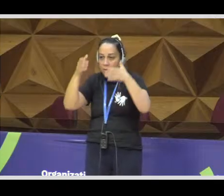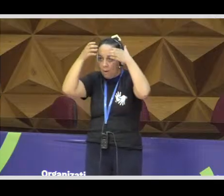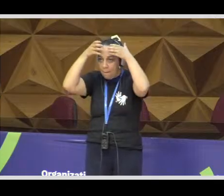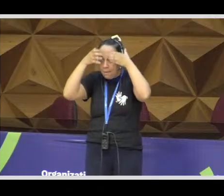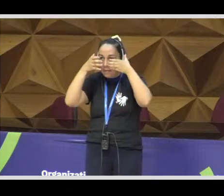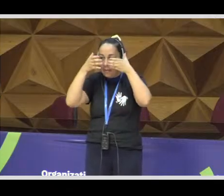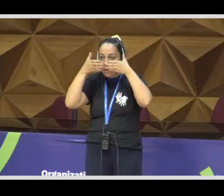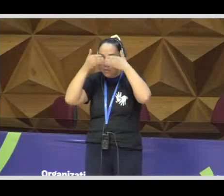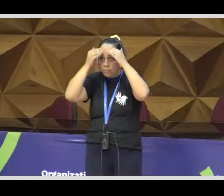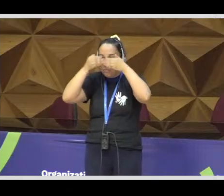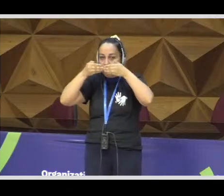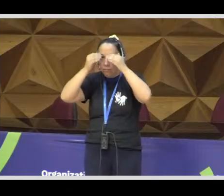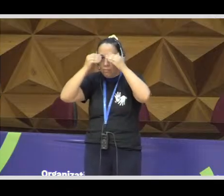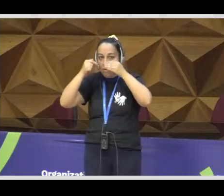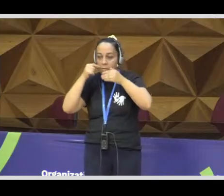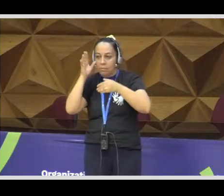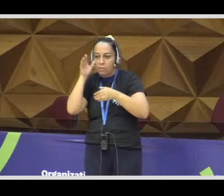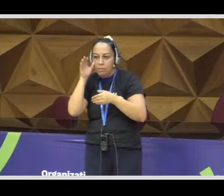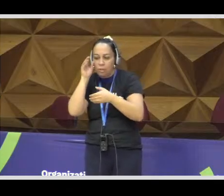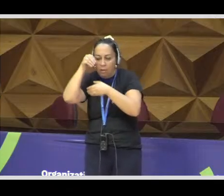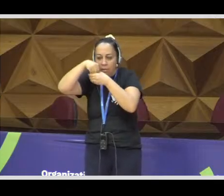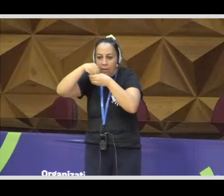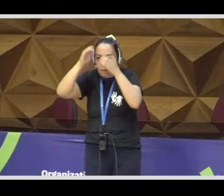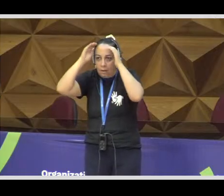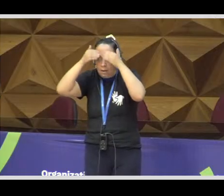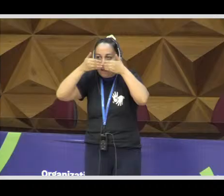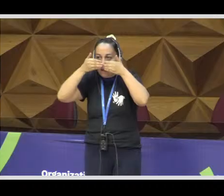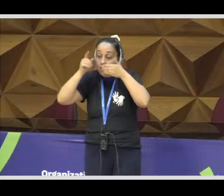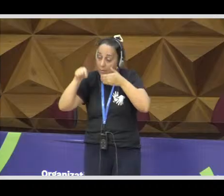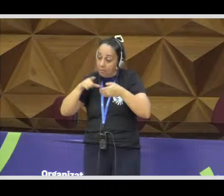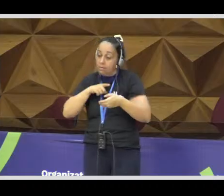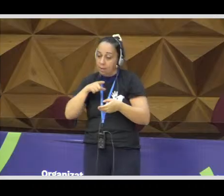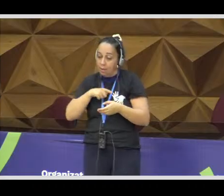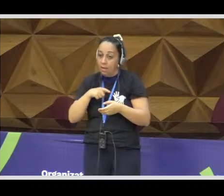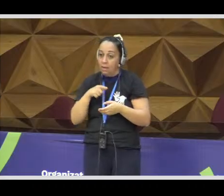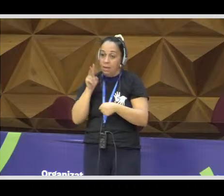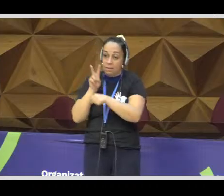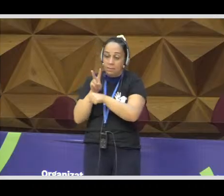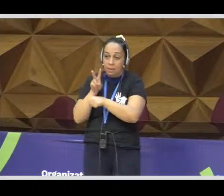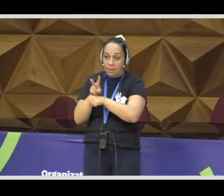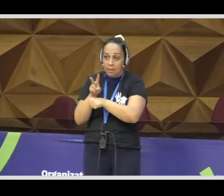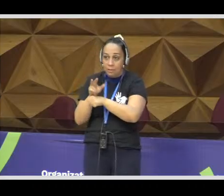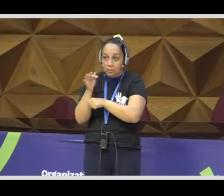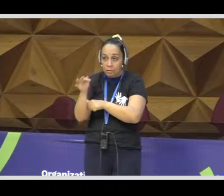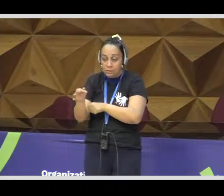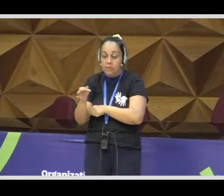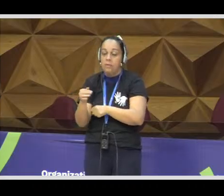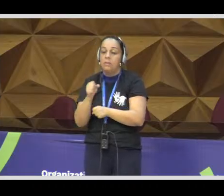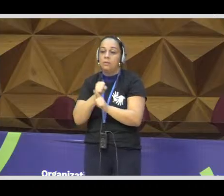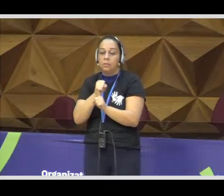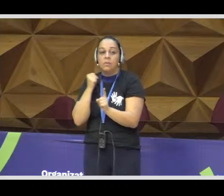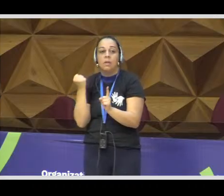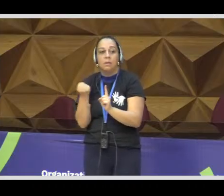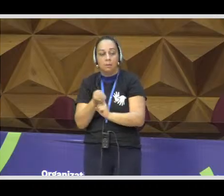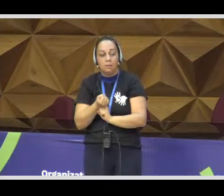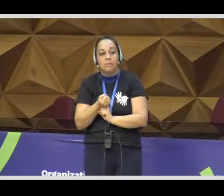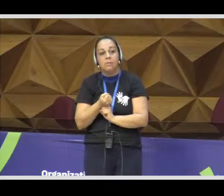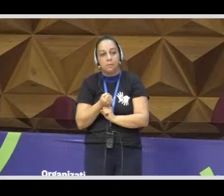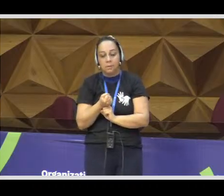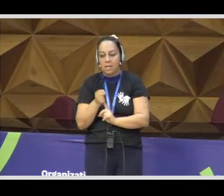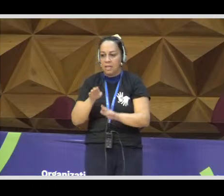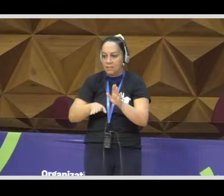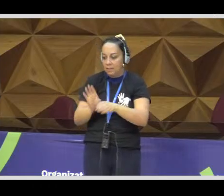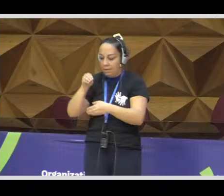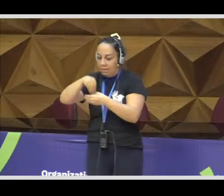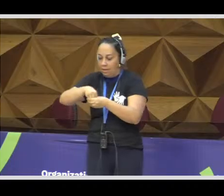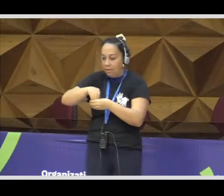And then they have social expectations of what people will do in that environment. And if you're kind of half out of that environment because you're in outer space or swimming